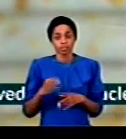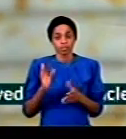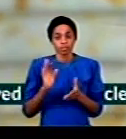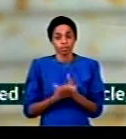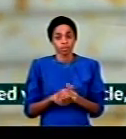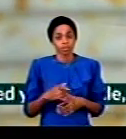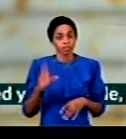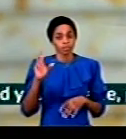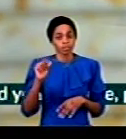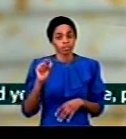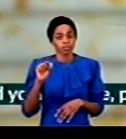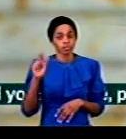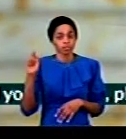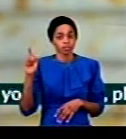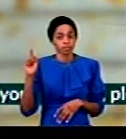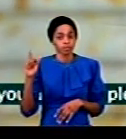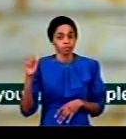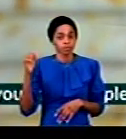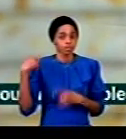during that